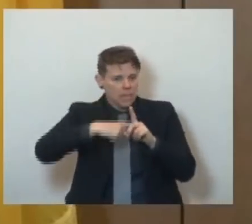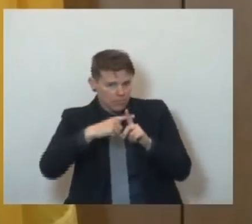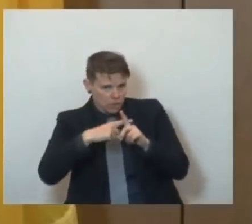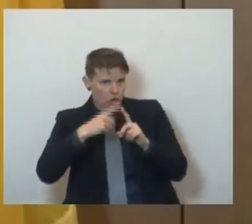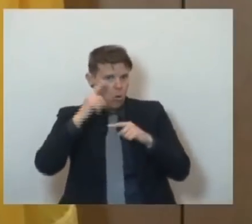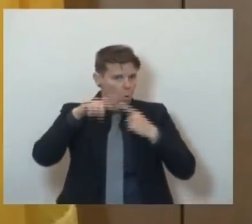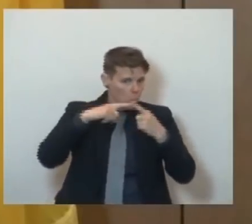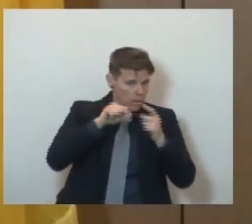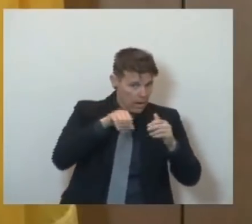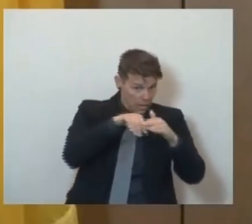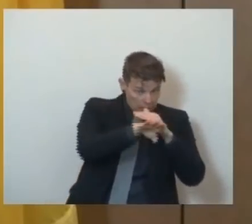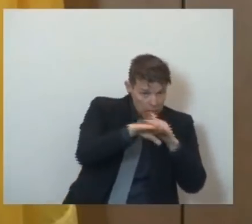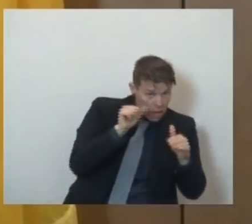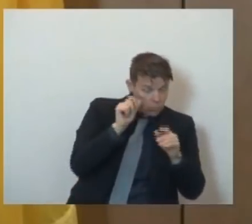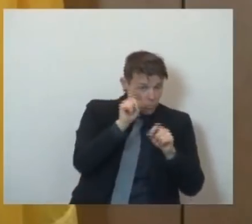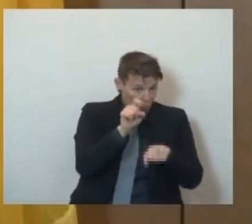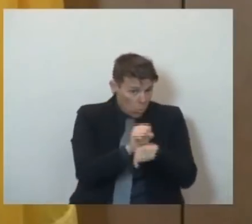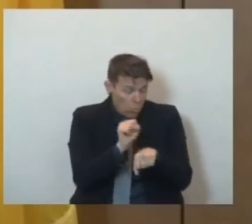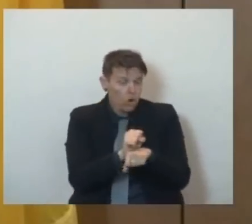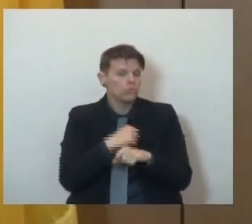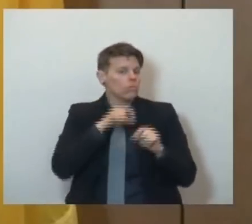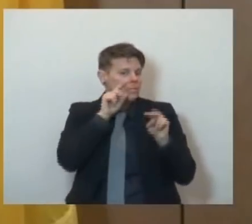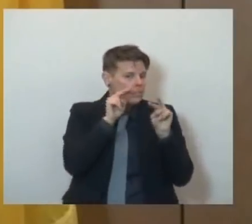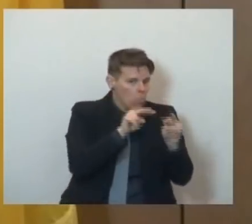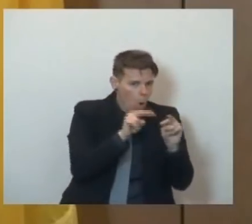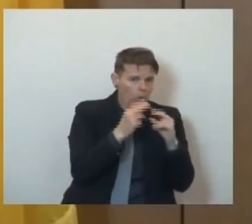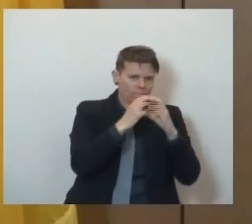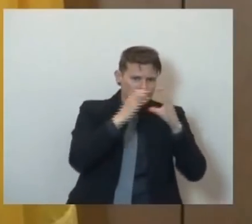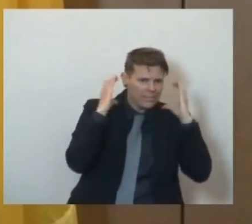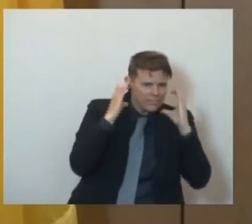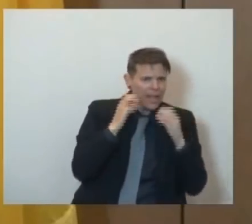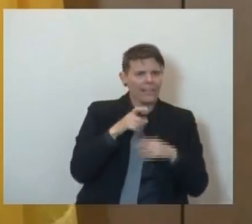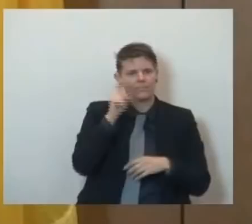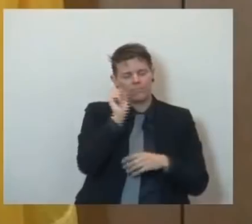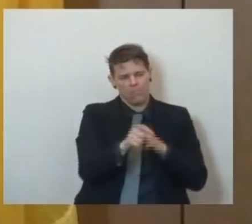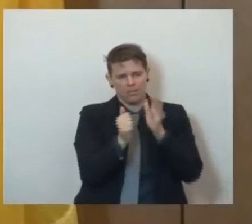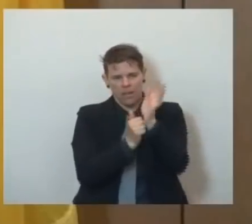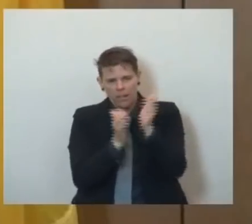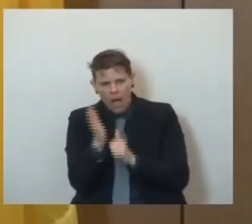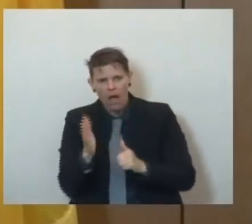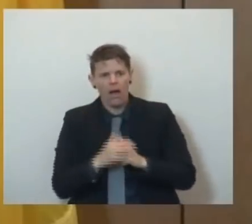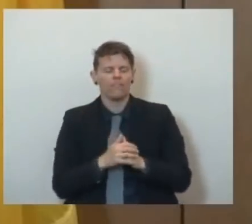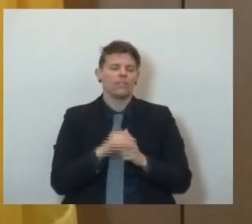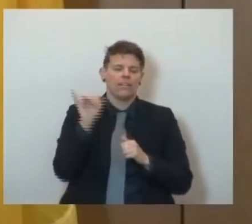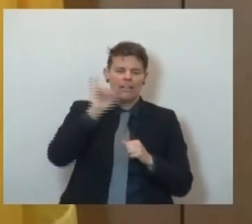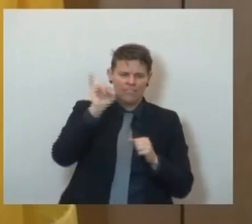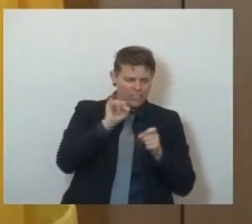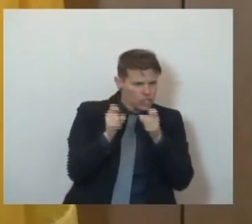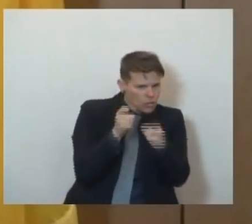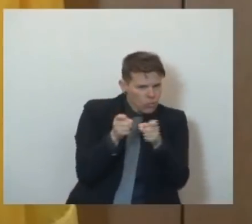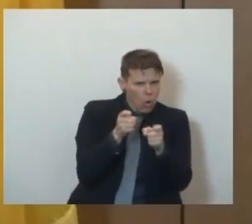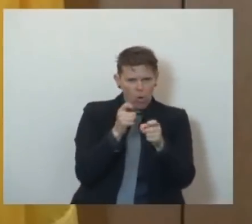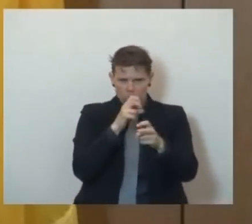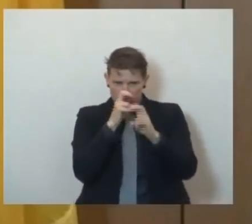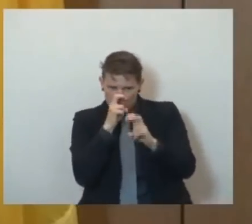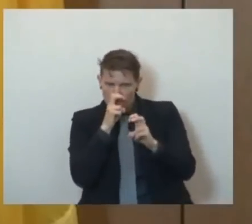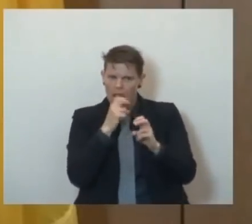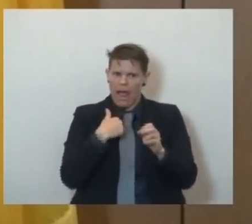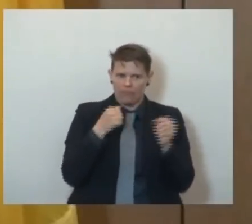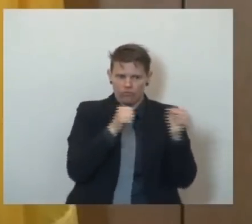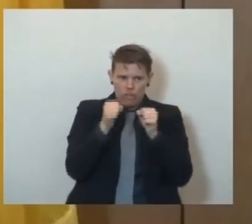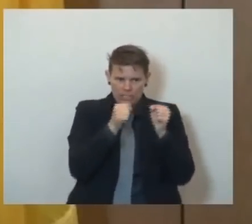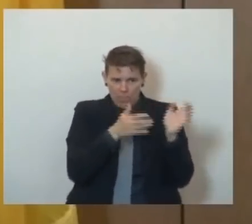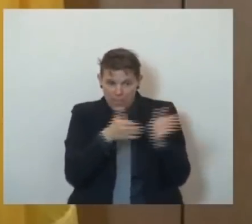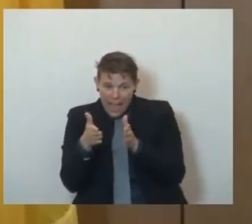come to work. You have to have face coverings, gloves, infection control strategies. Inmates must have masks. They made